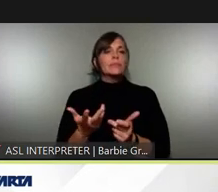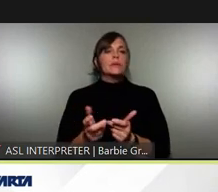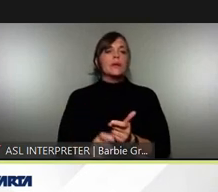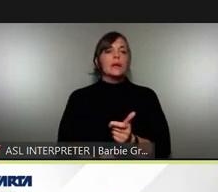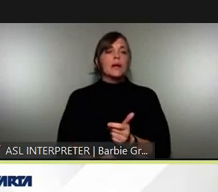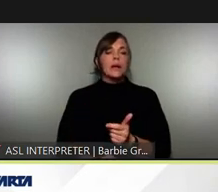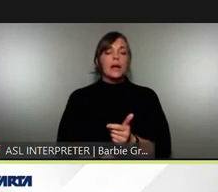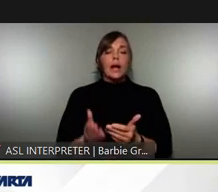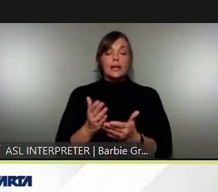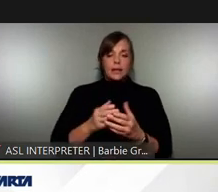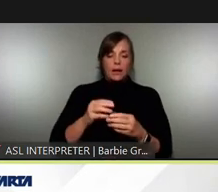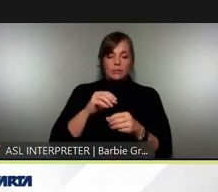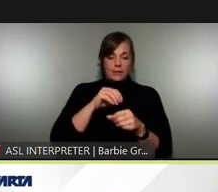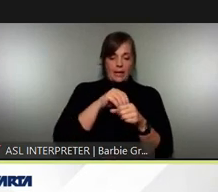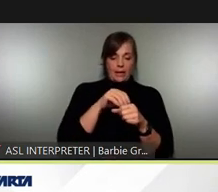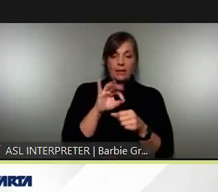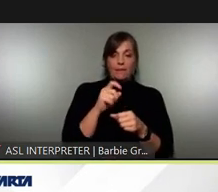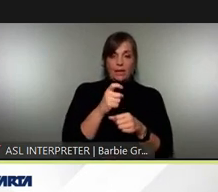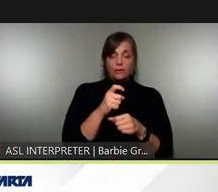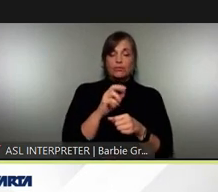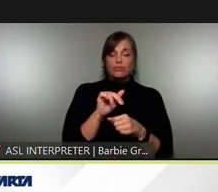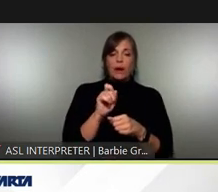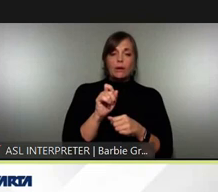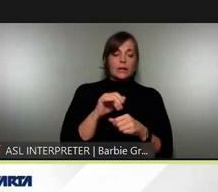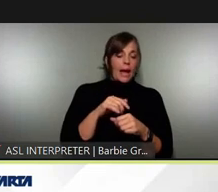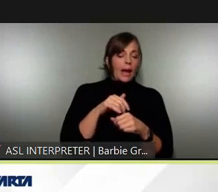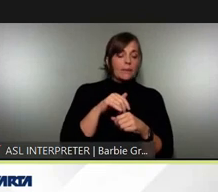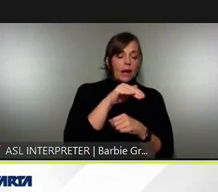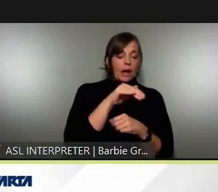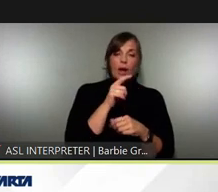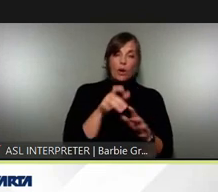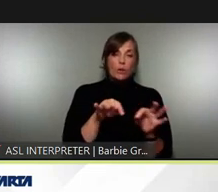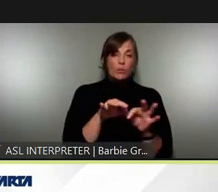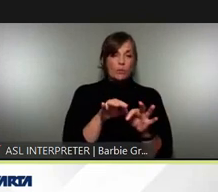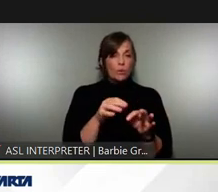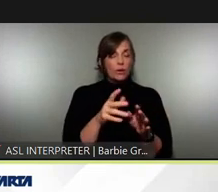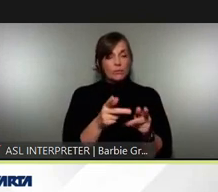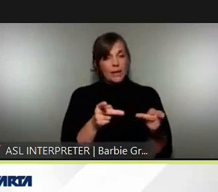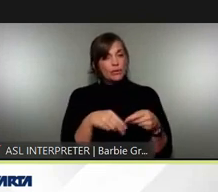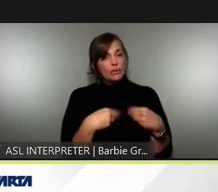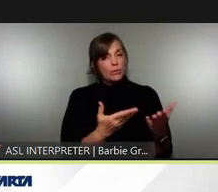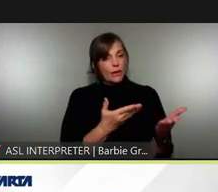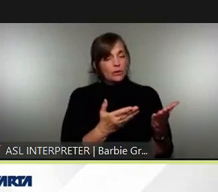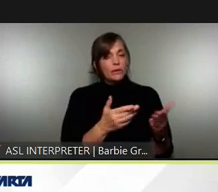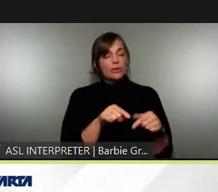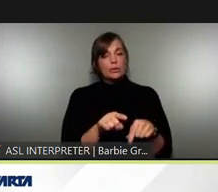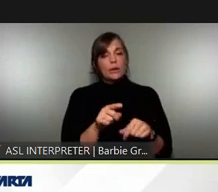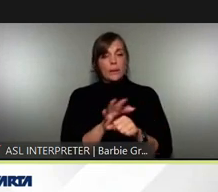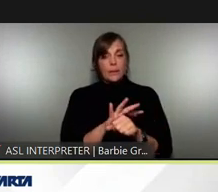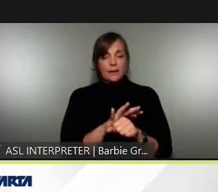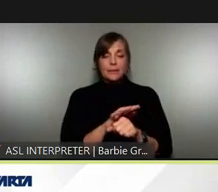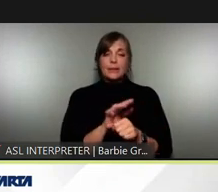and some beyond the current fixed route operation that are important places to serve during the pandemic. We're thinking primarily